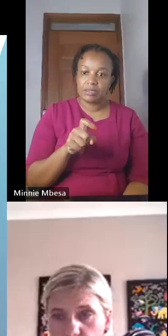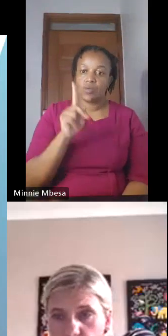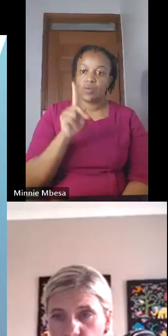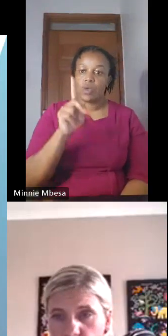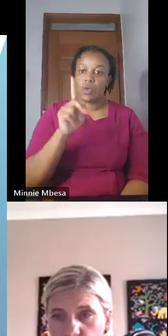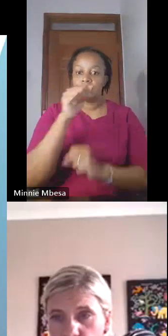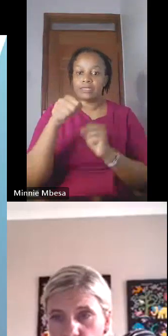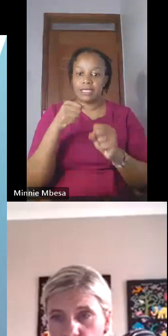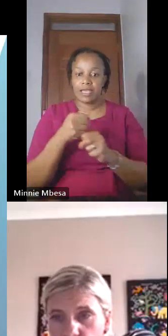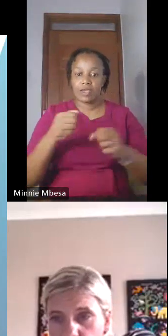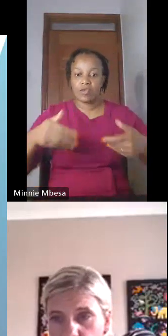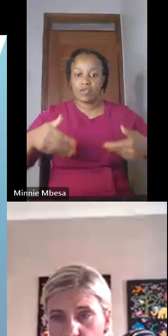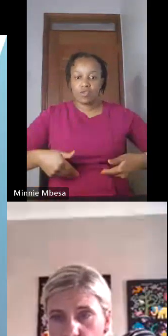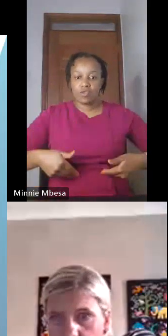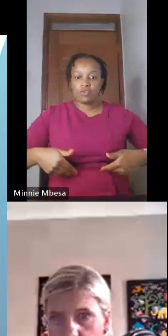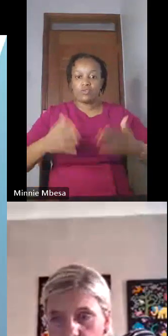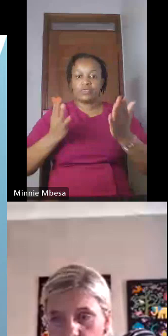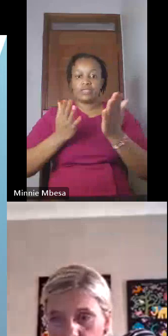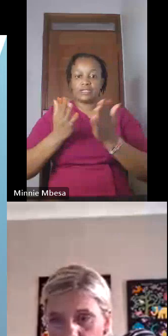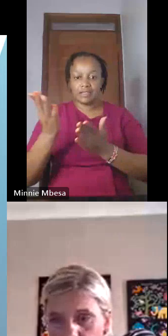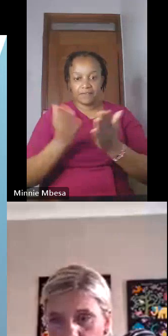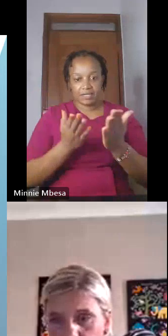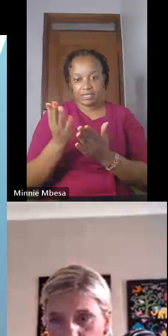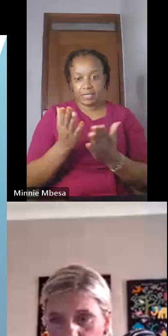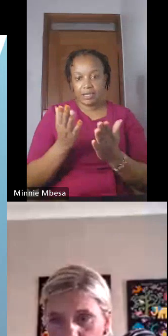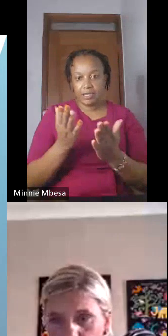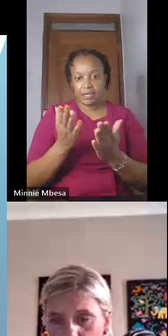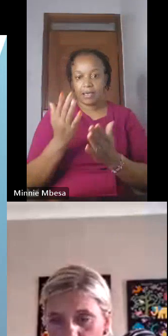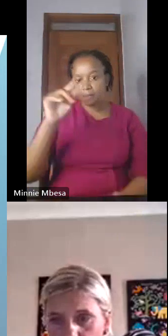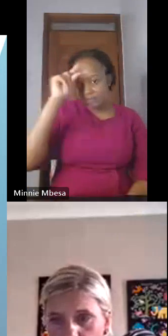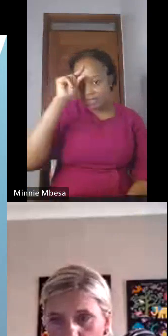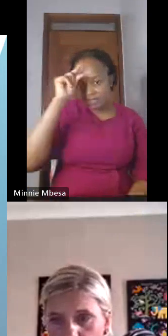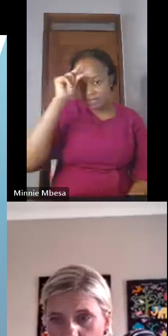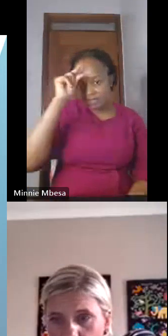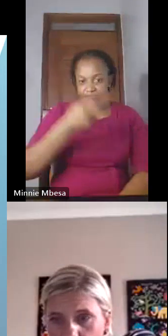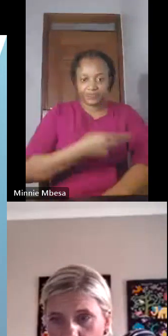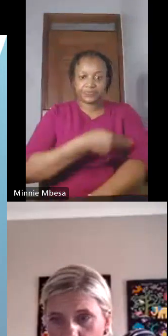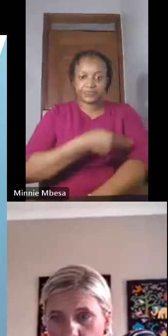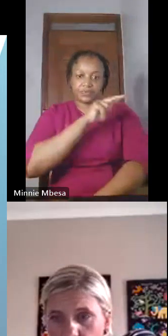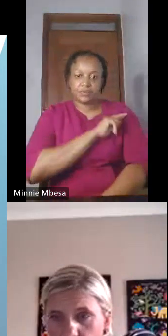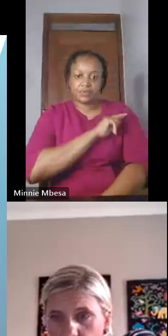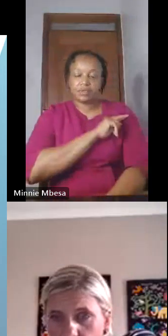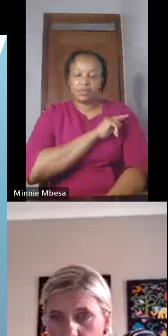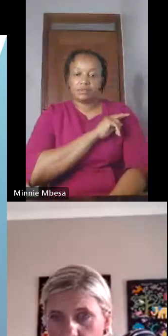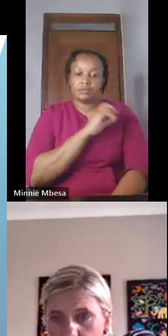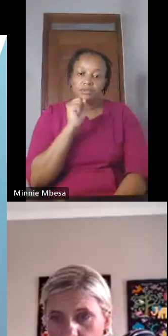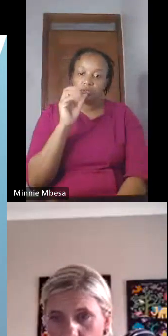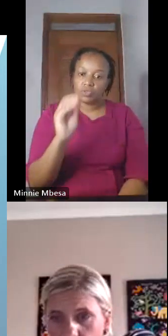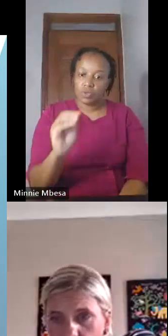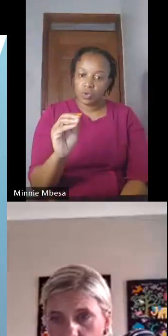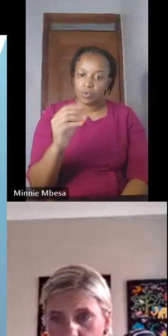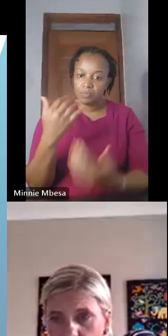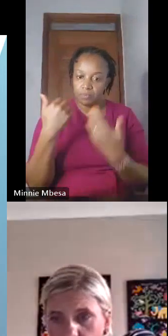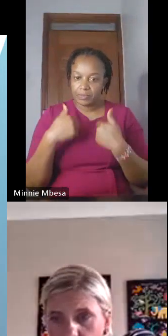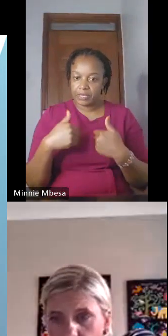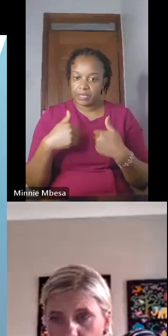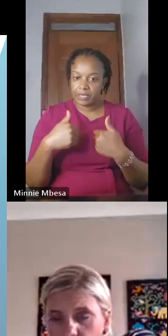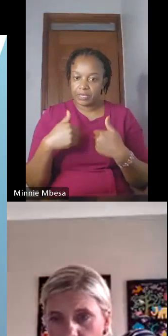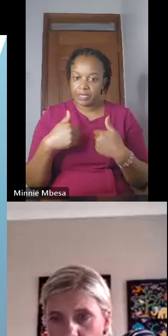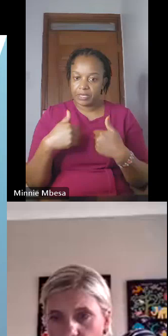the federal government of Nigeria. That is Yes. a postgraduate work experience. So, and I did it in the teaching